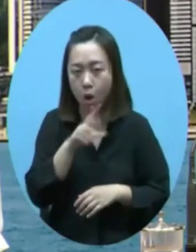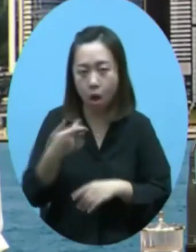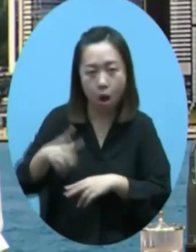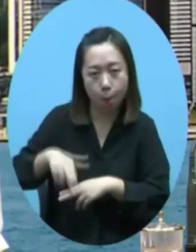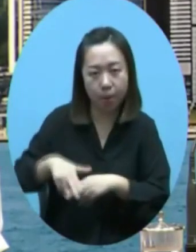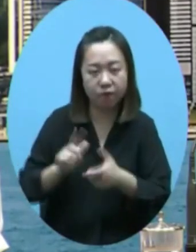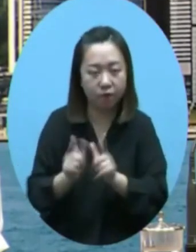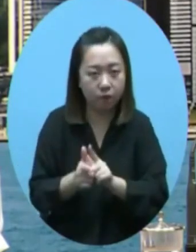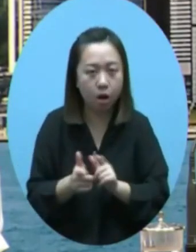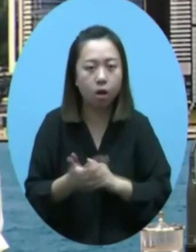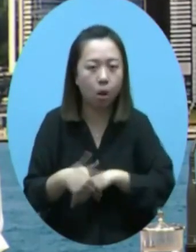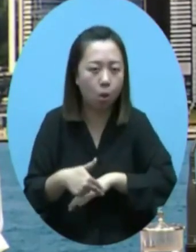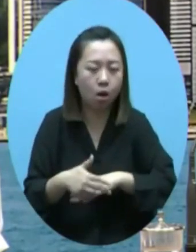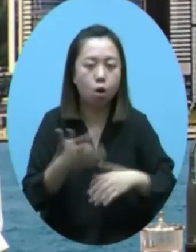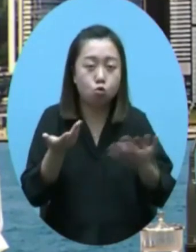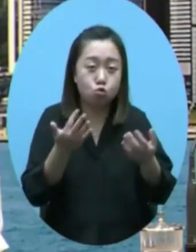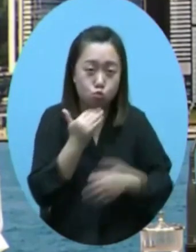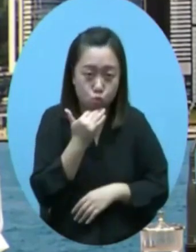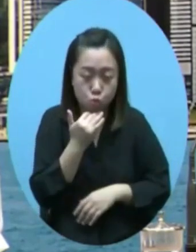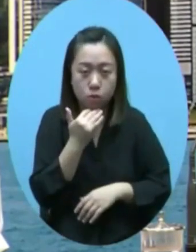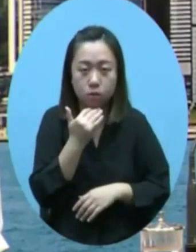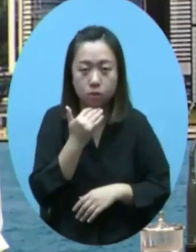emergency services, and we also have a backup plan.